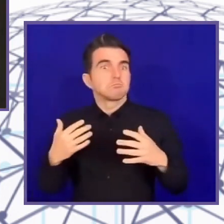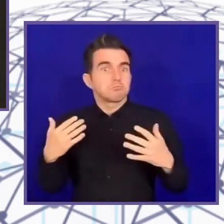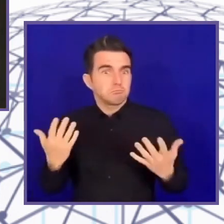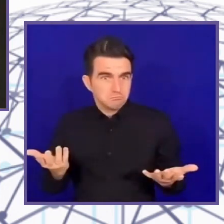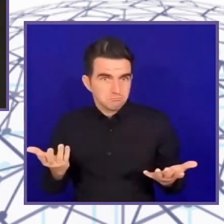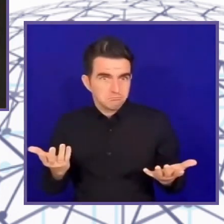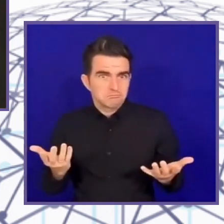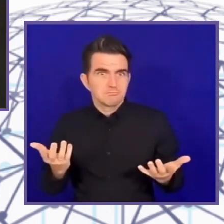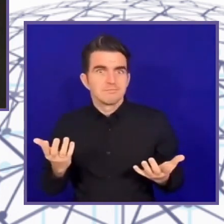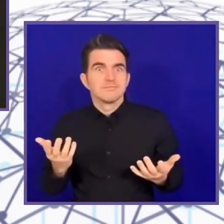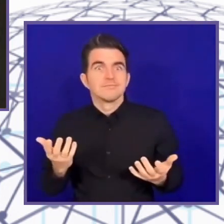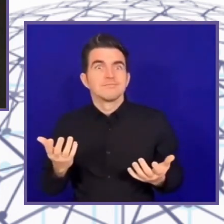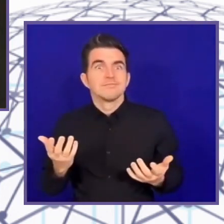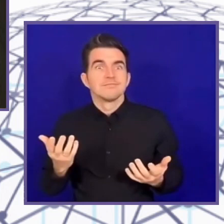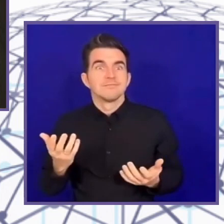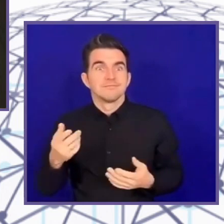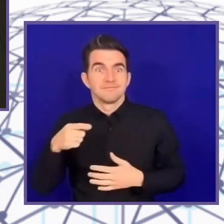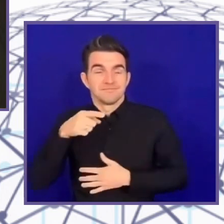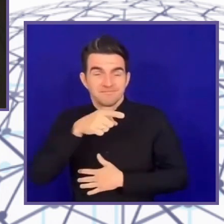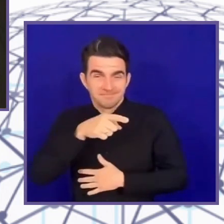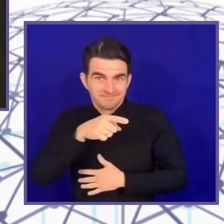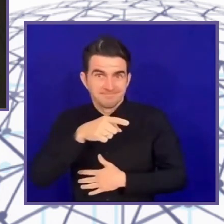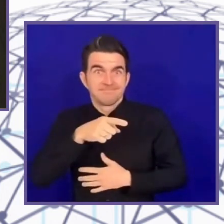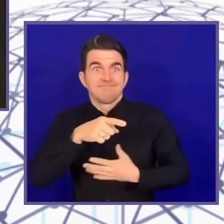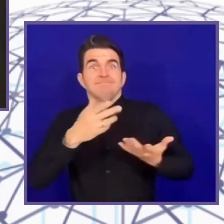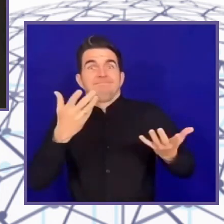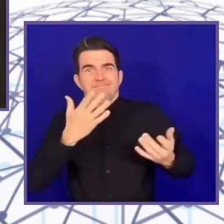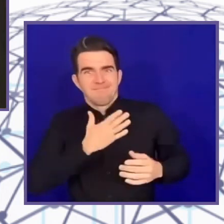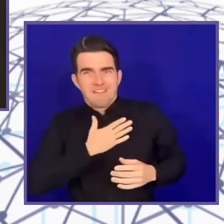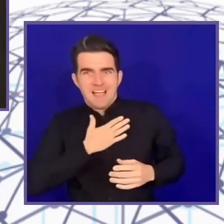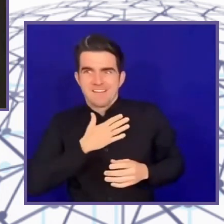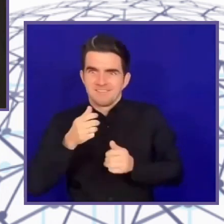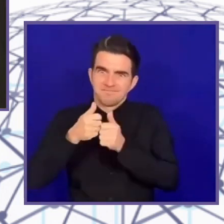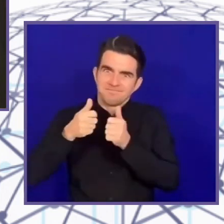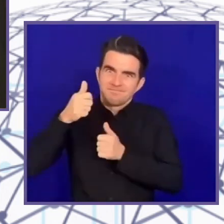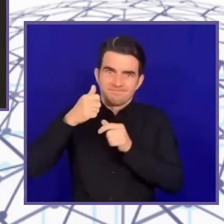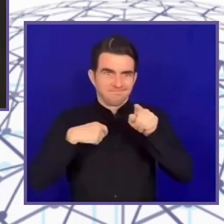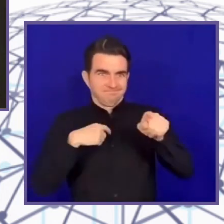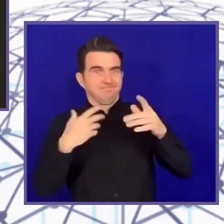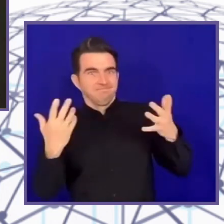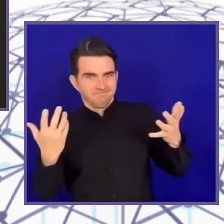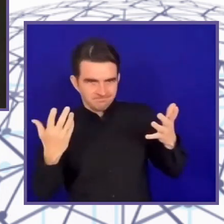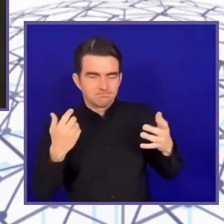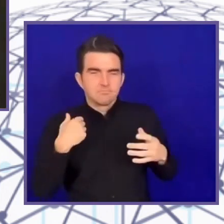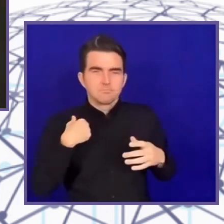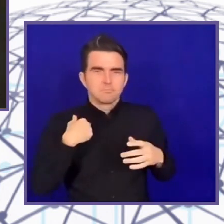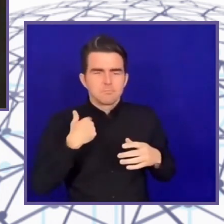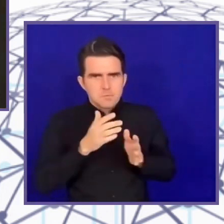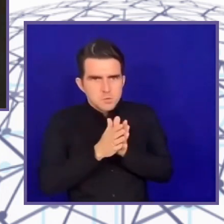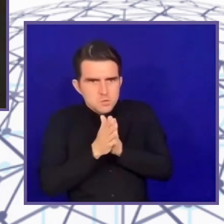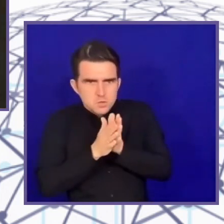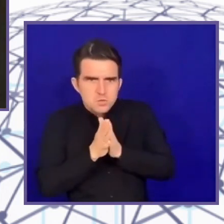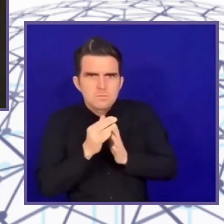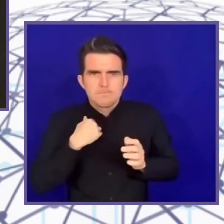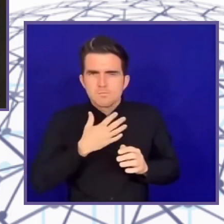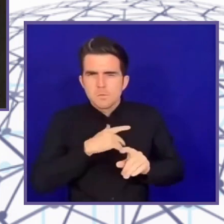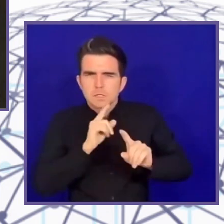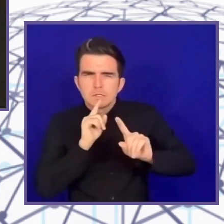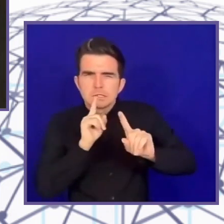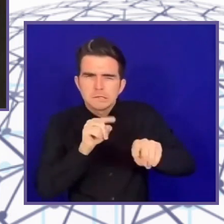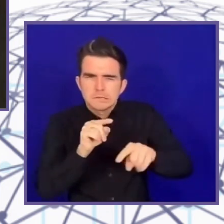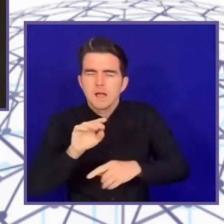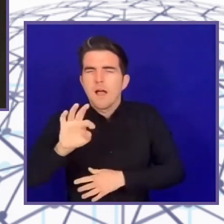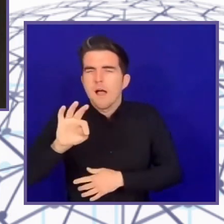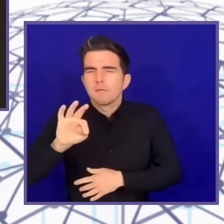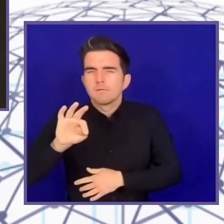FCDO, the GDI Hub for the innovations that you have done. You have really transformed the AT industry